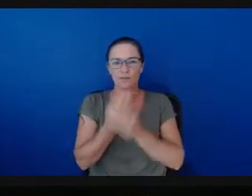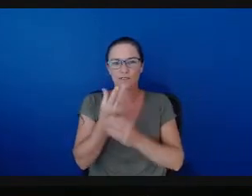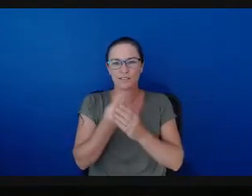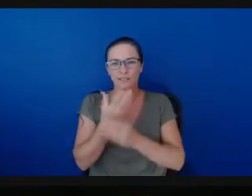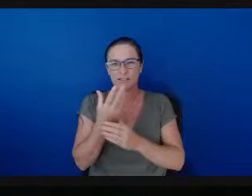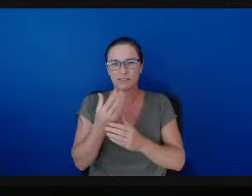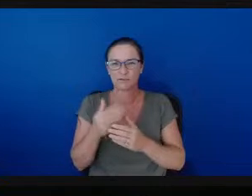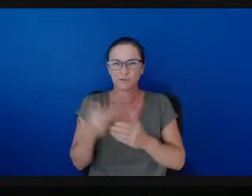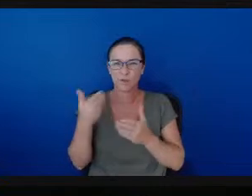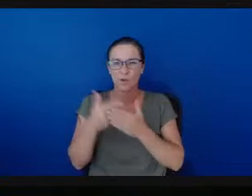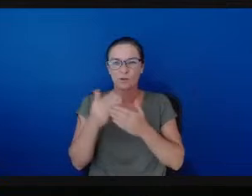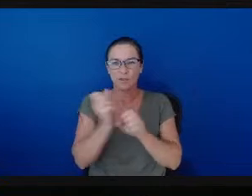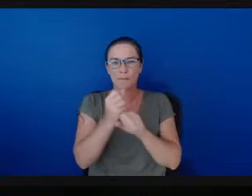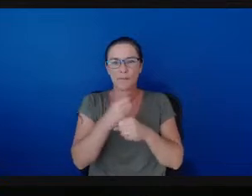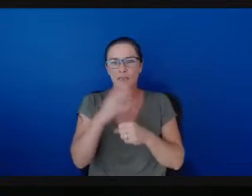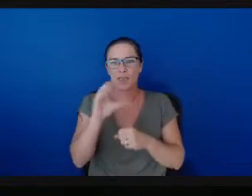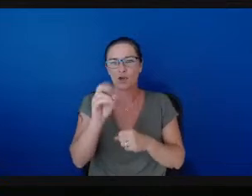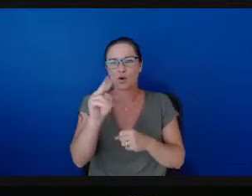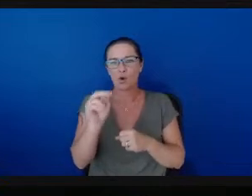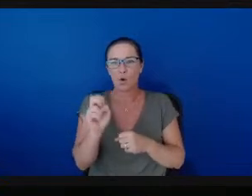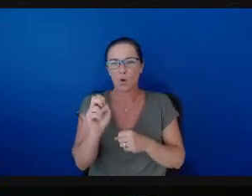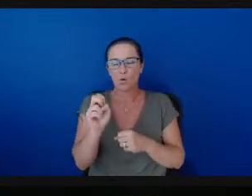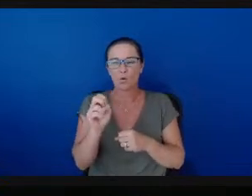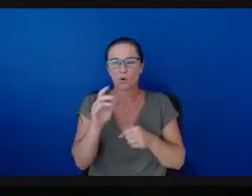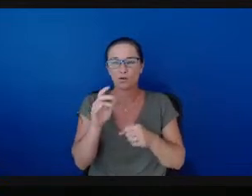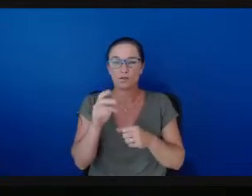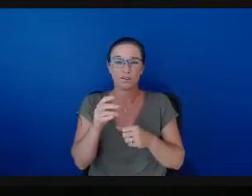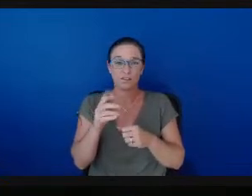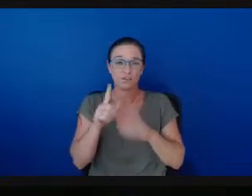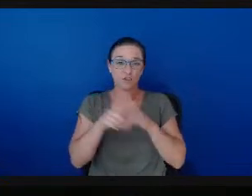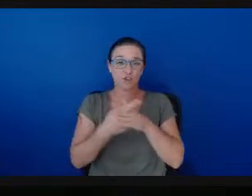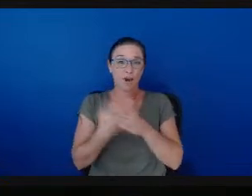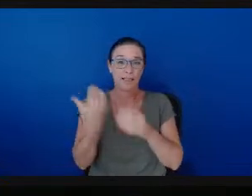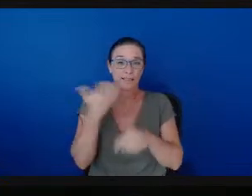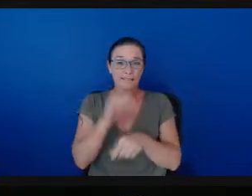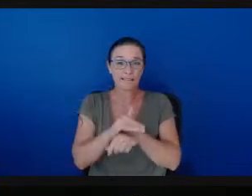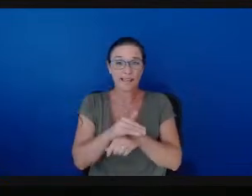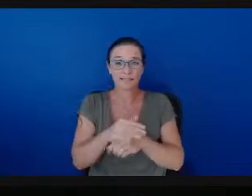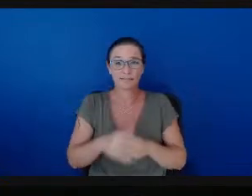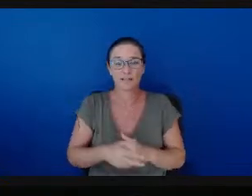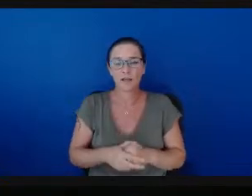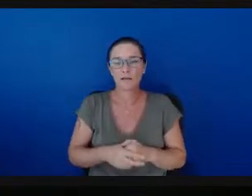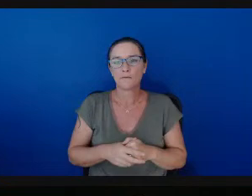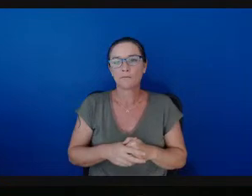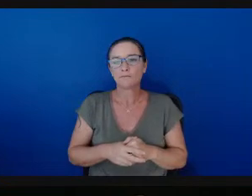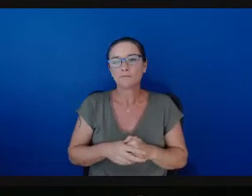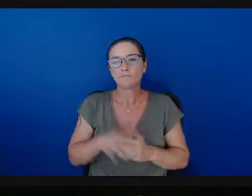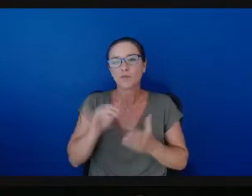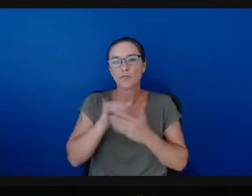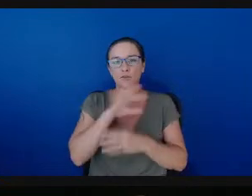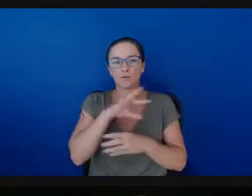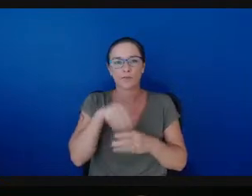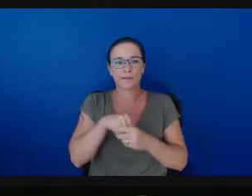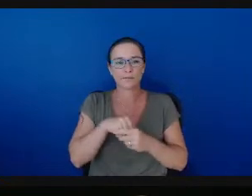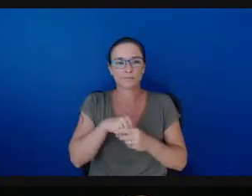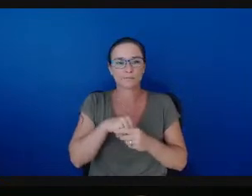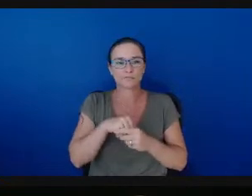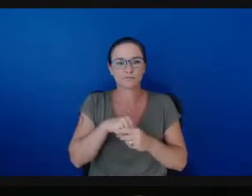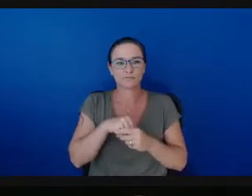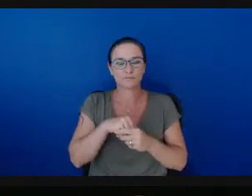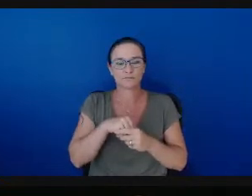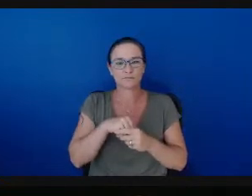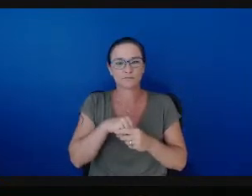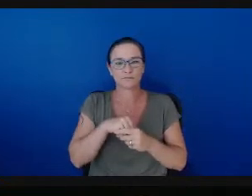that's creating this cone as early as last night. So this is all within the